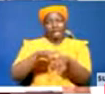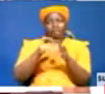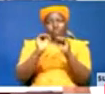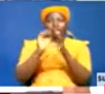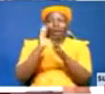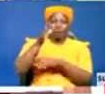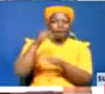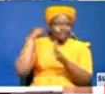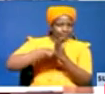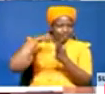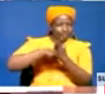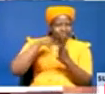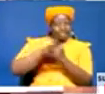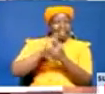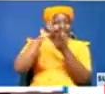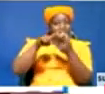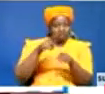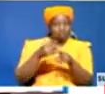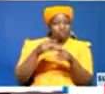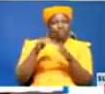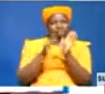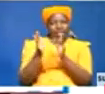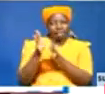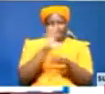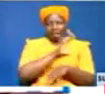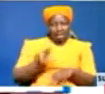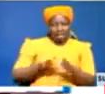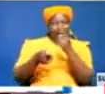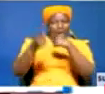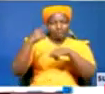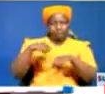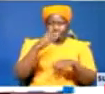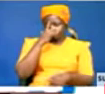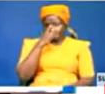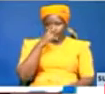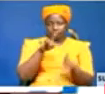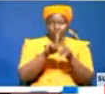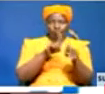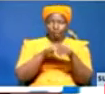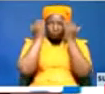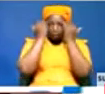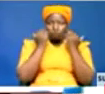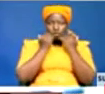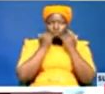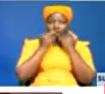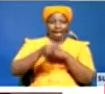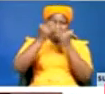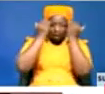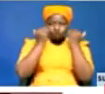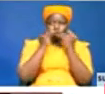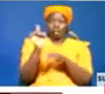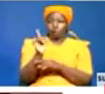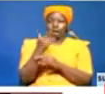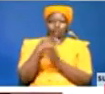on and on until the coming of Jesus Christ. Wakati huo, mahakama kuu ya Nairobi imetupilia mbali kesi ya